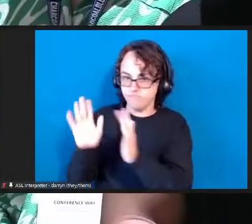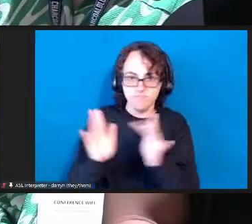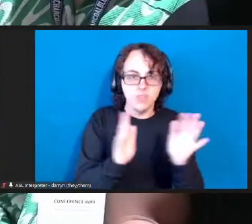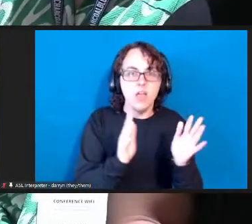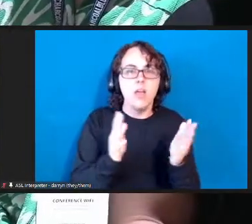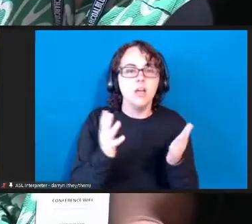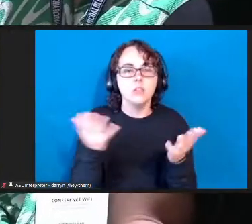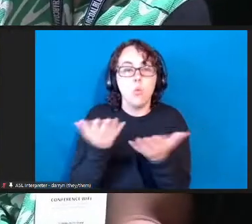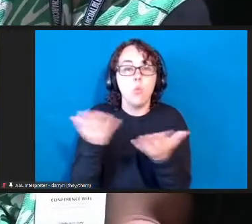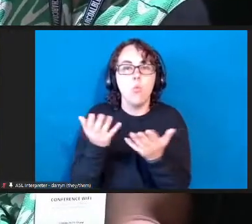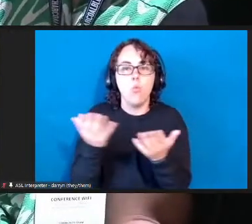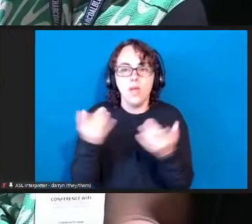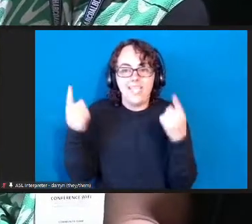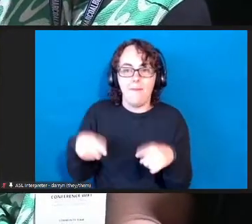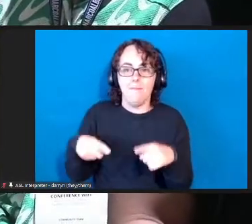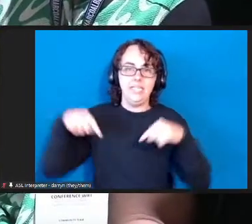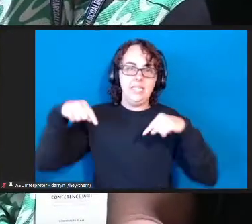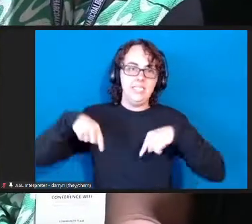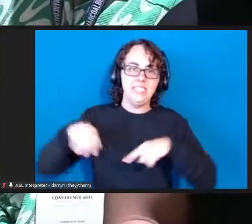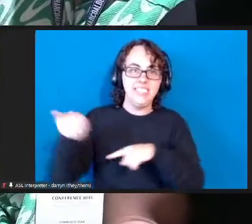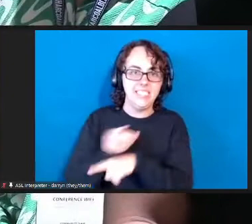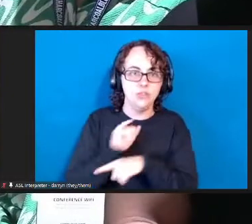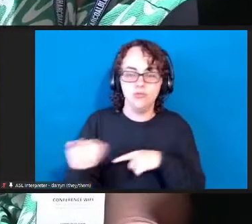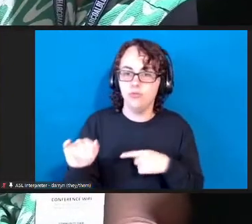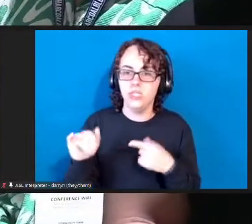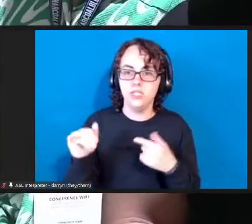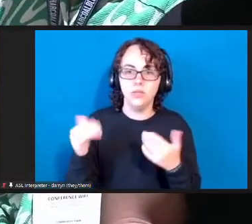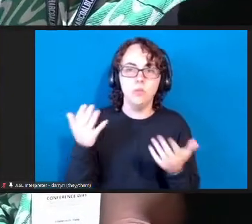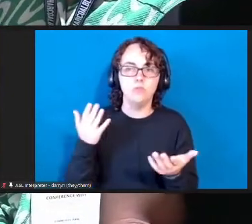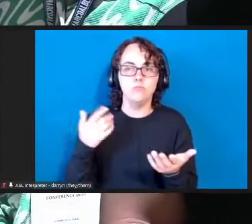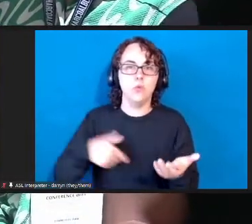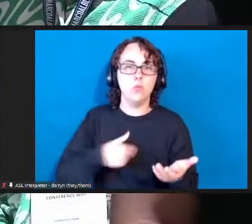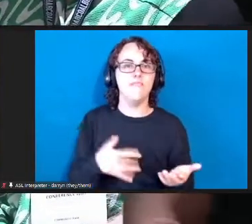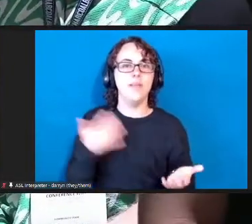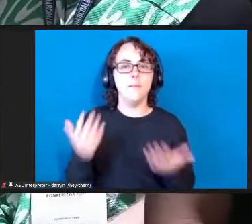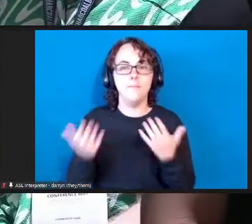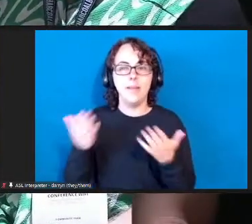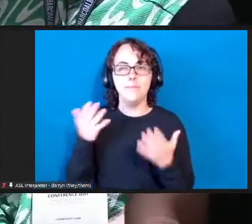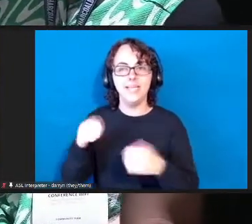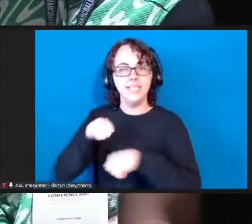and things that are happening in the industry that we feel like might contribute to some of